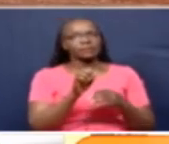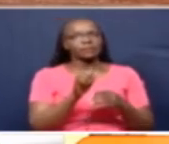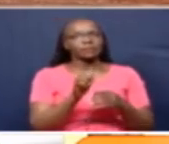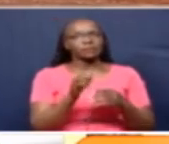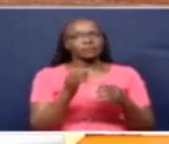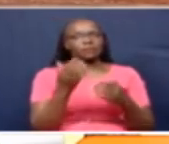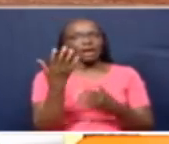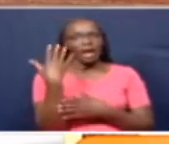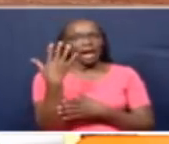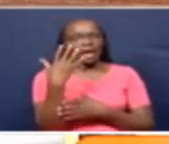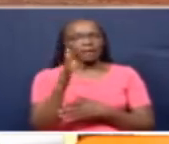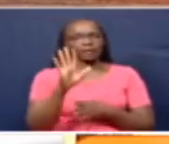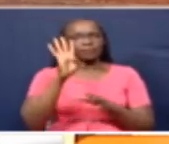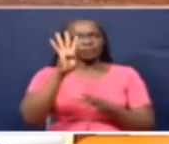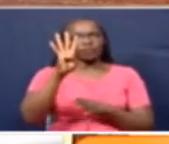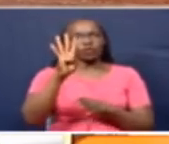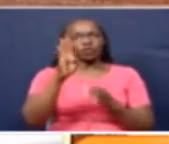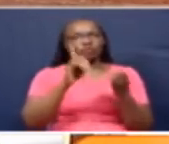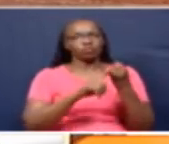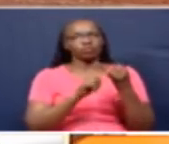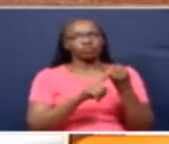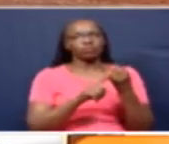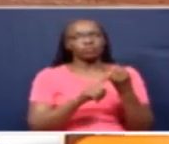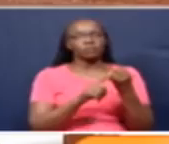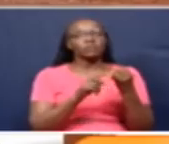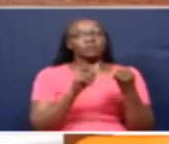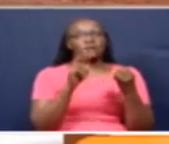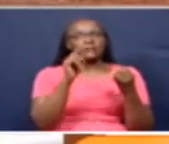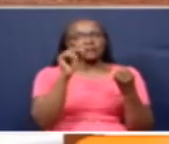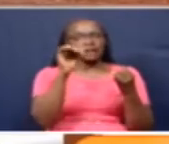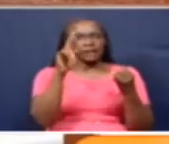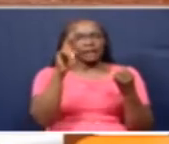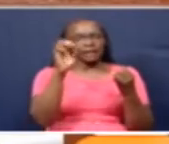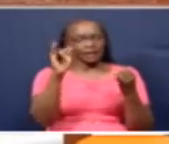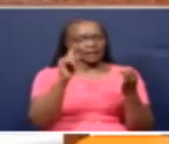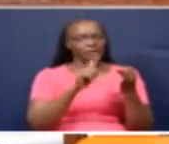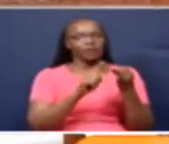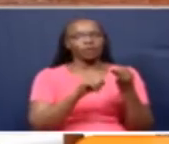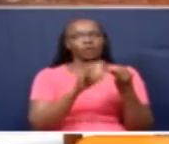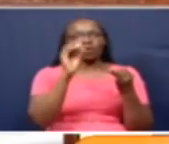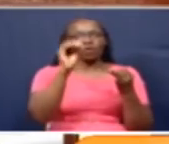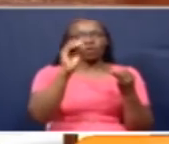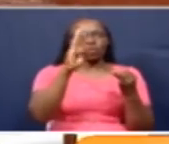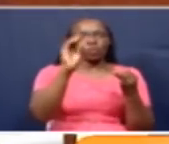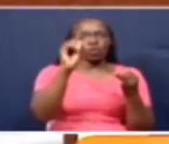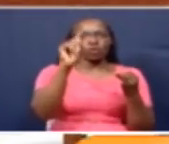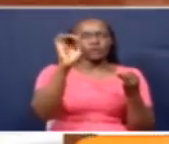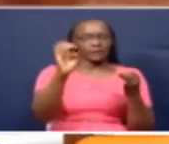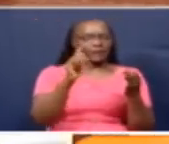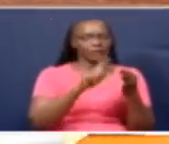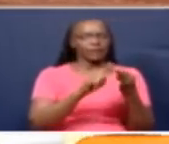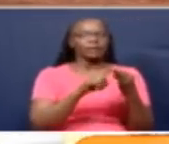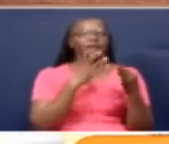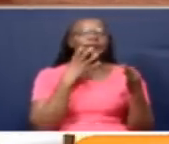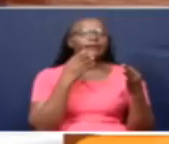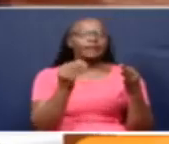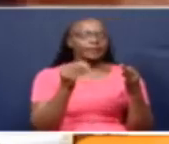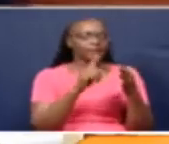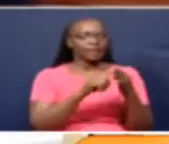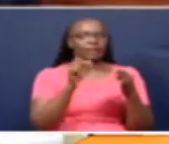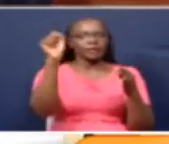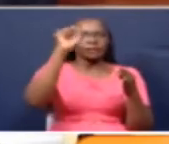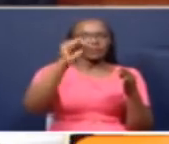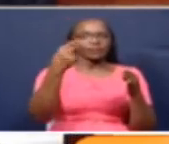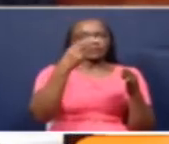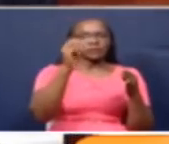mine, Nyerere obote, Kenyatta Shamte. Shamte was deposed in Zanzibar. In Zanzibar. And